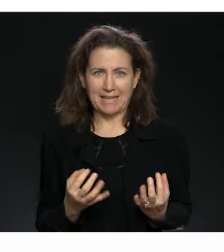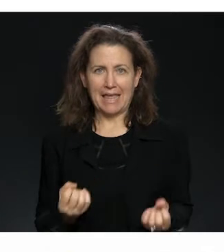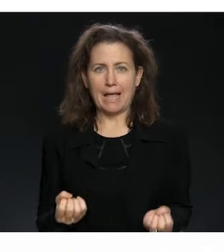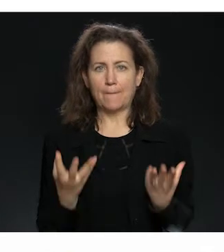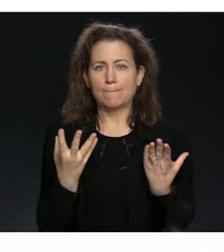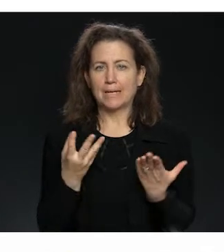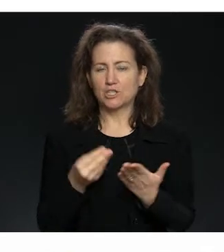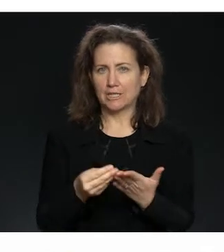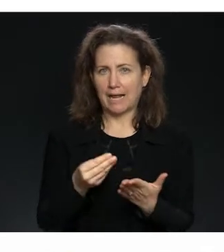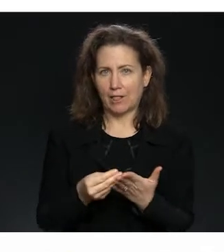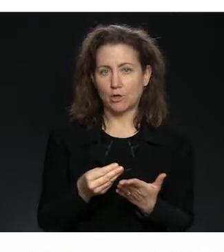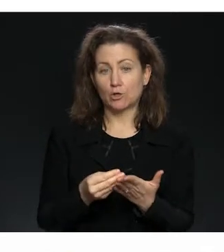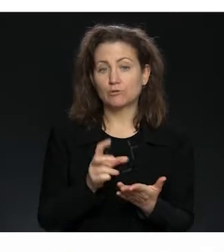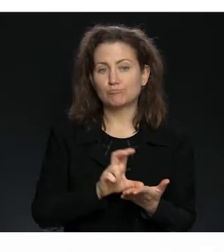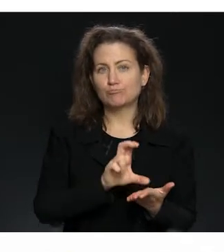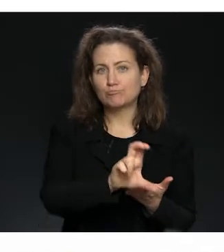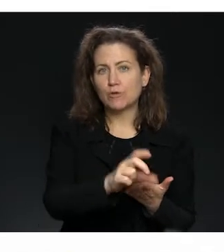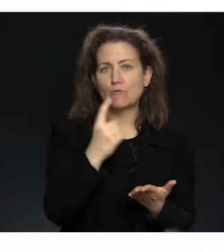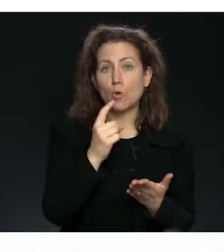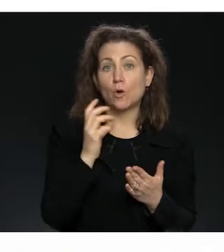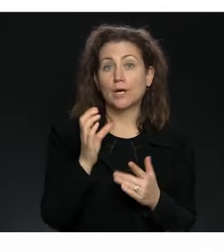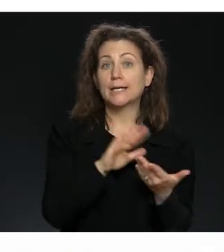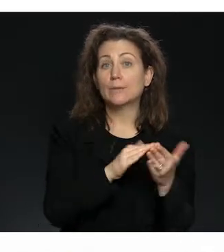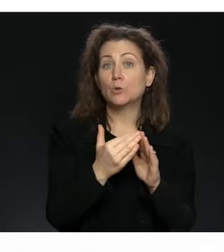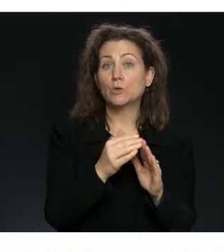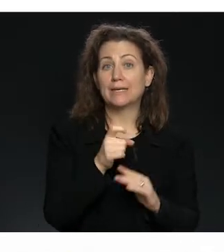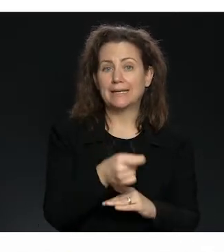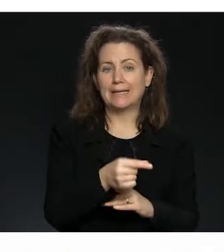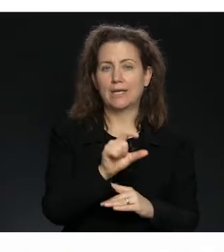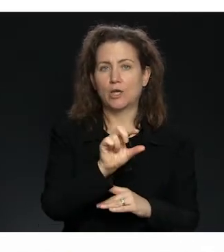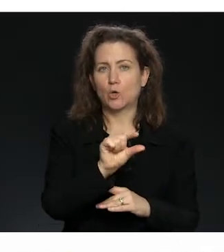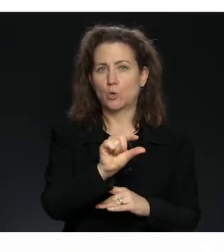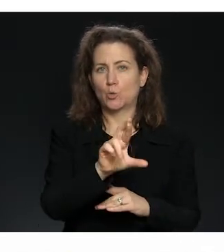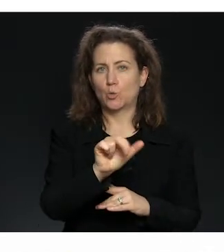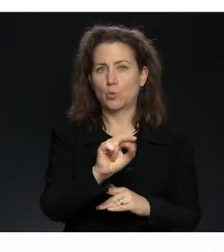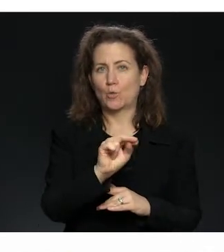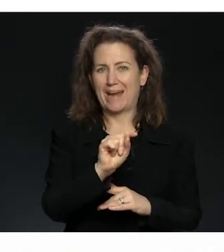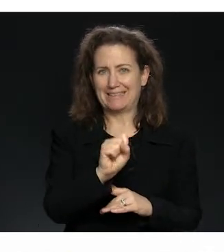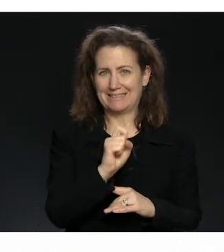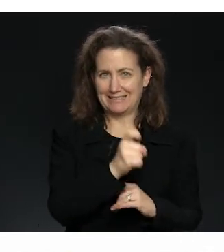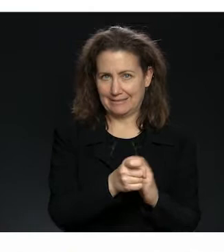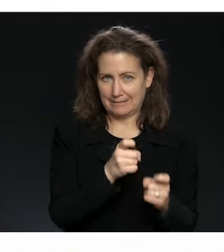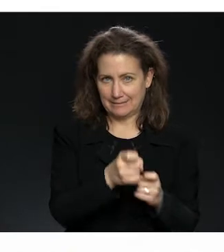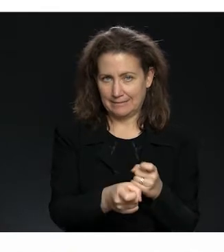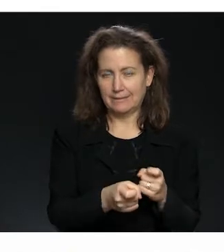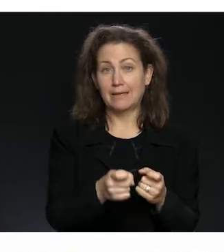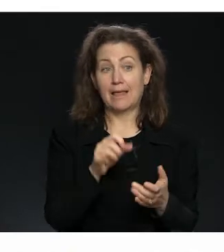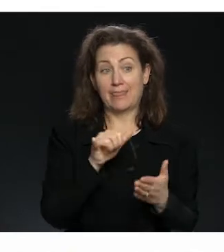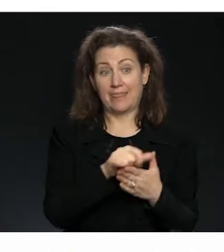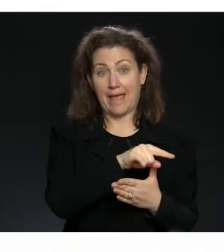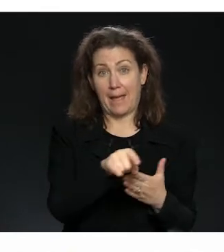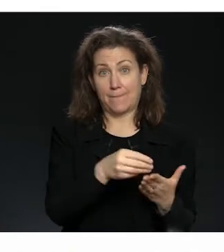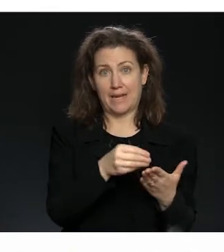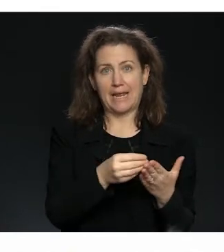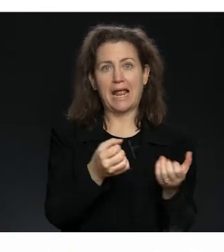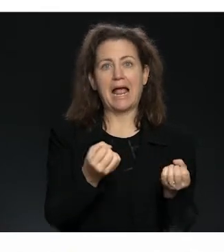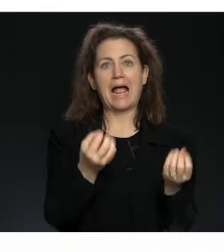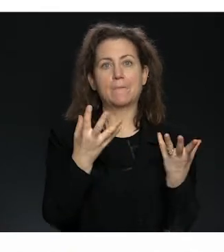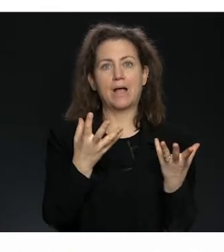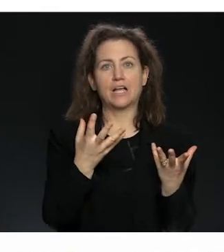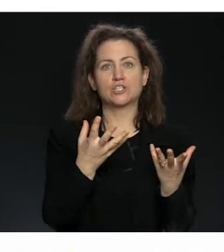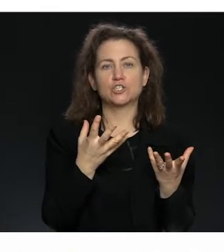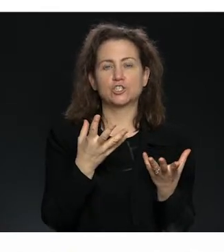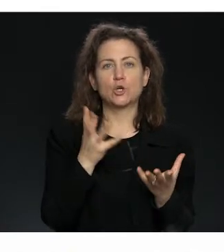community grants. And of those grants, how much will be drawn down out of each federal fiscal